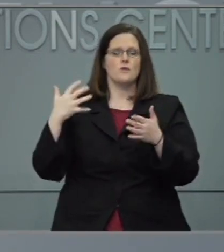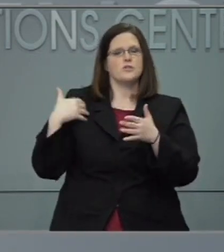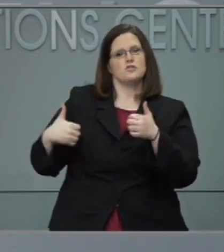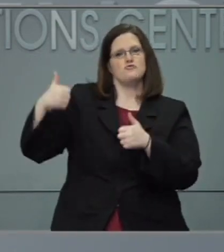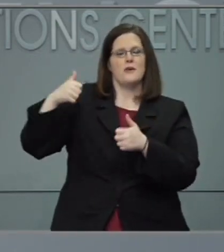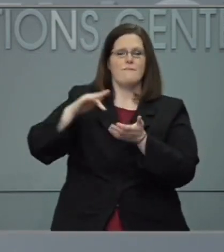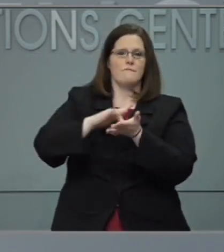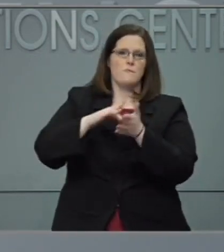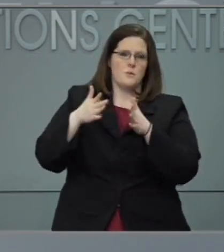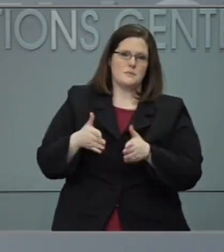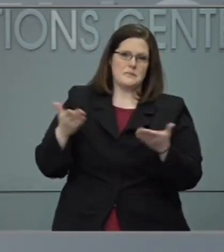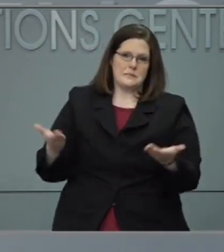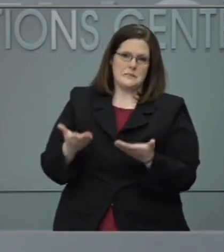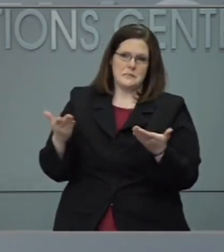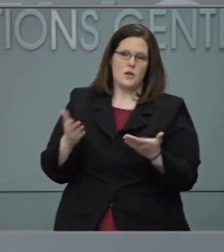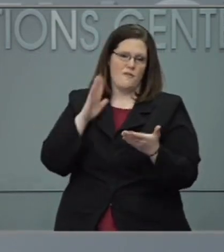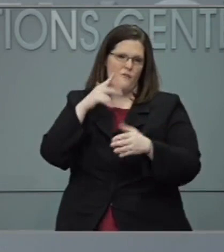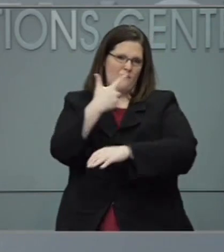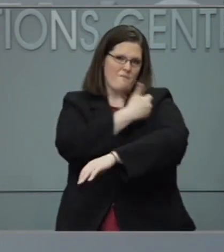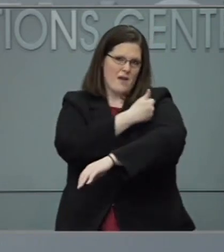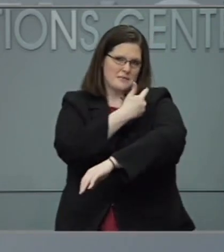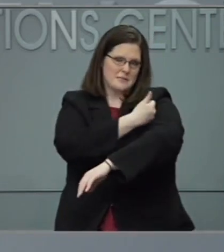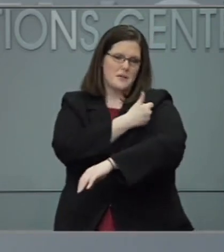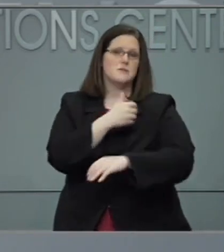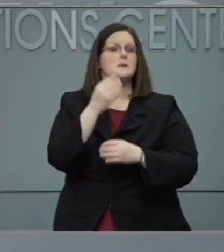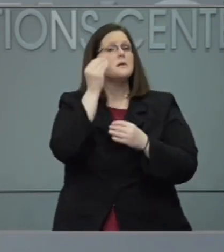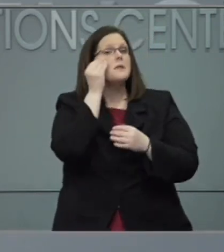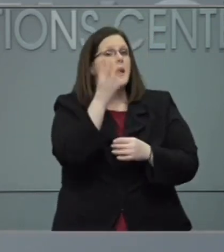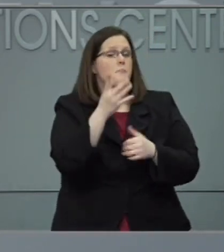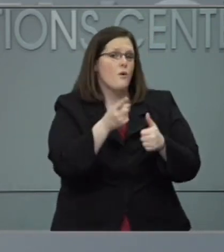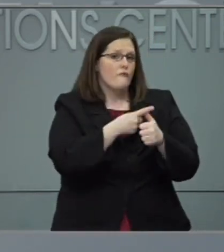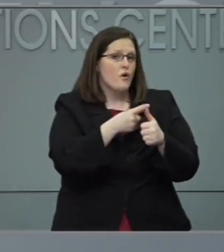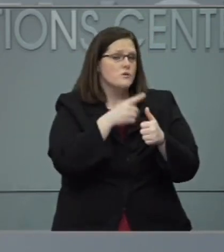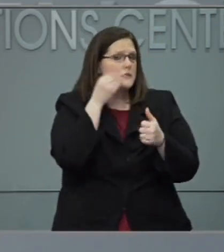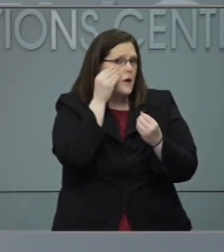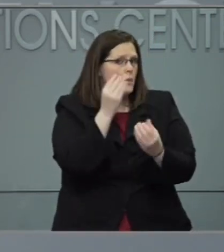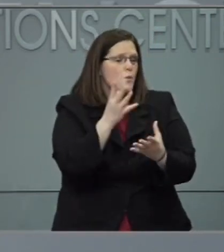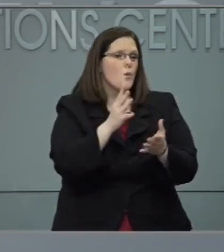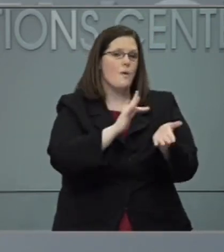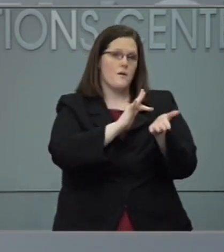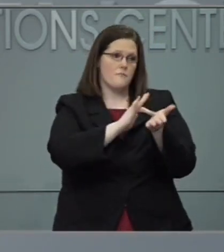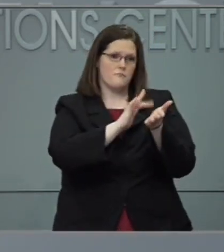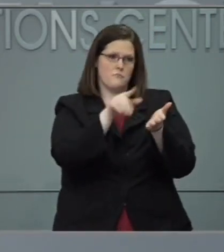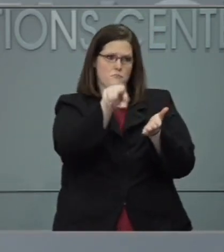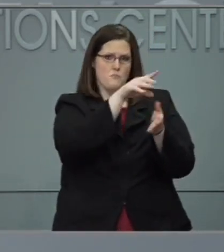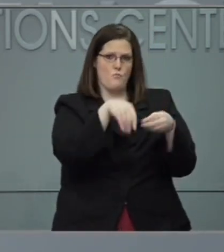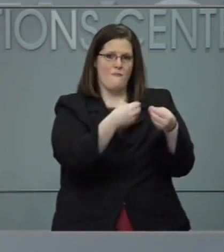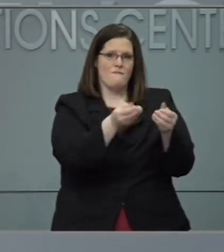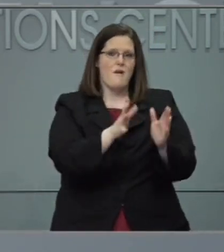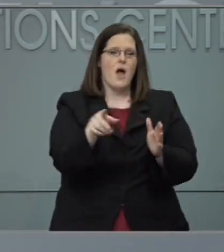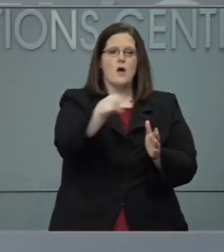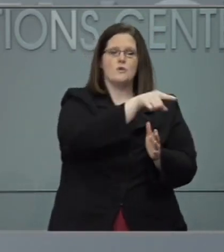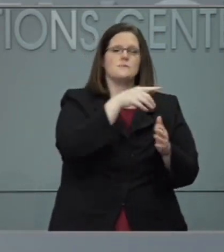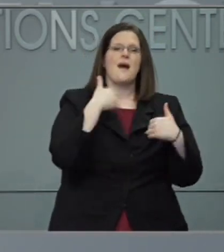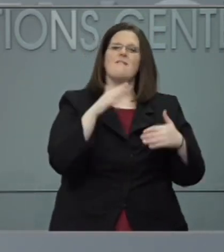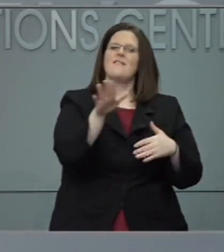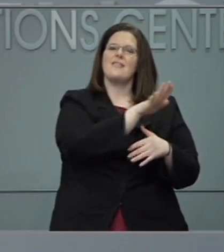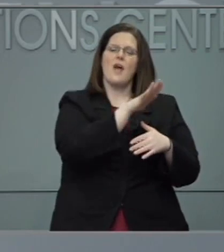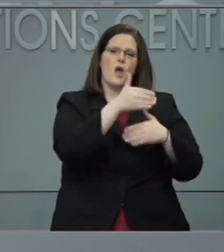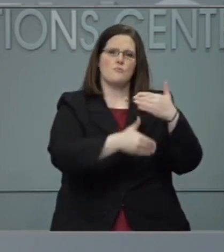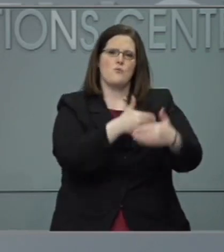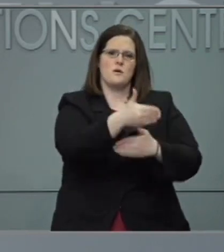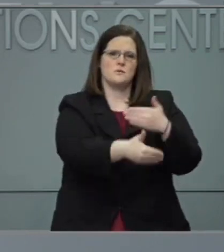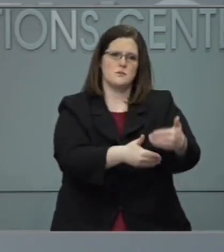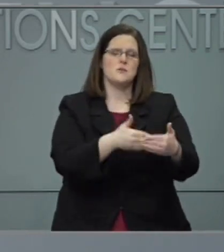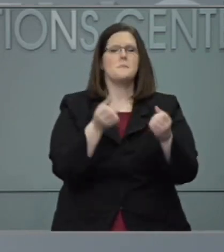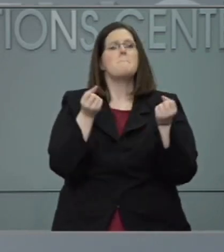that our providers are making adjustments right now to how they are handling that. Many will need to be rescheduling their